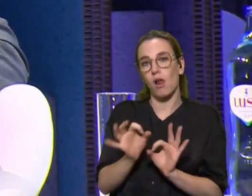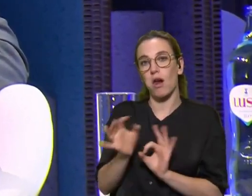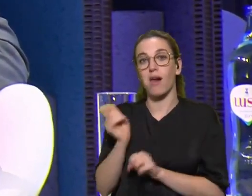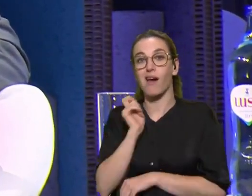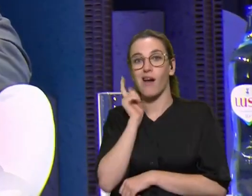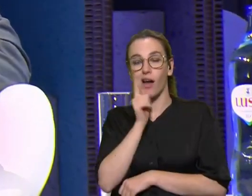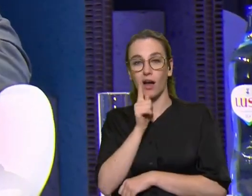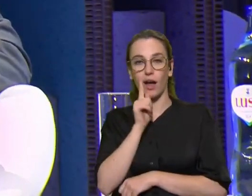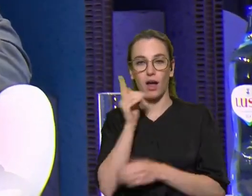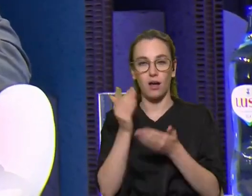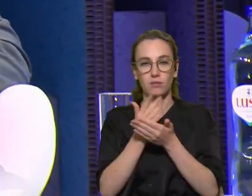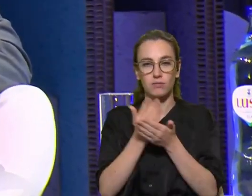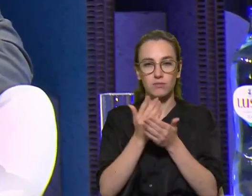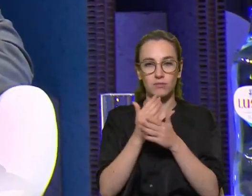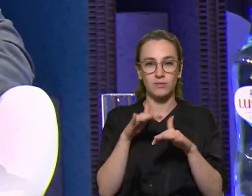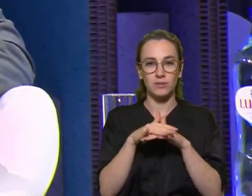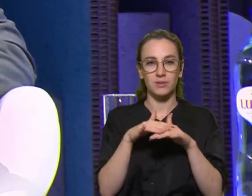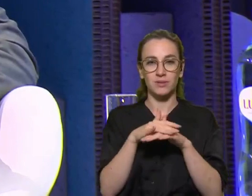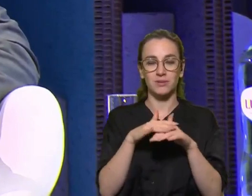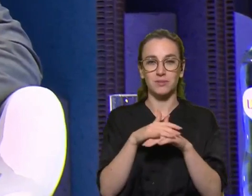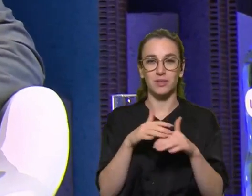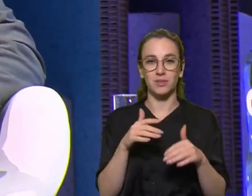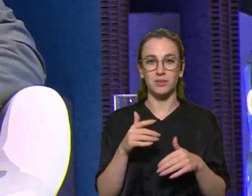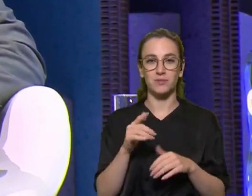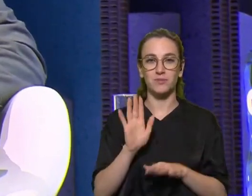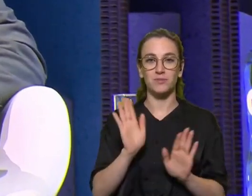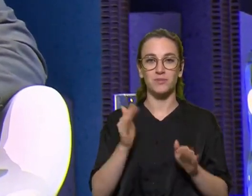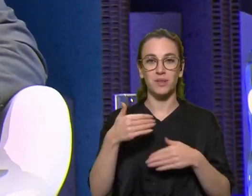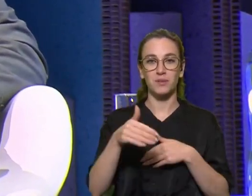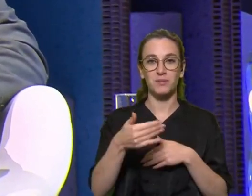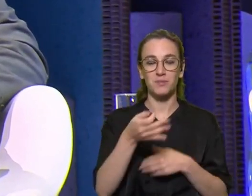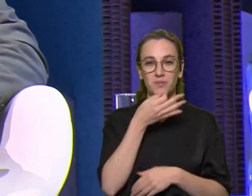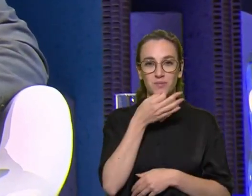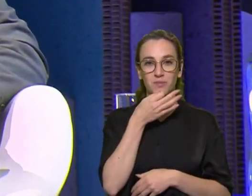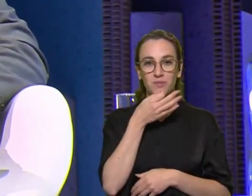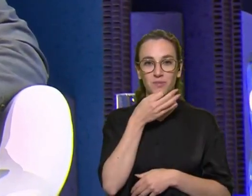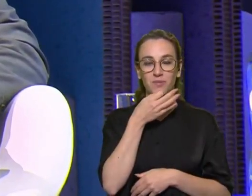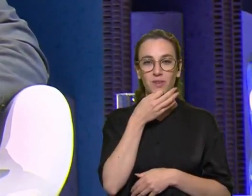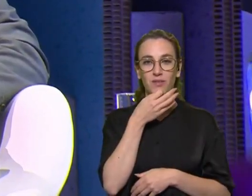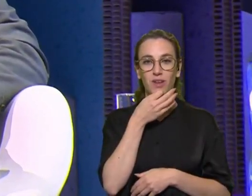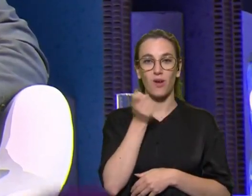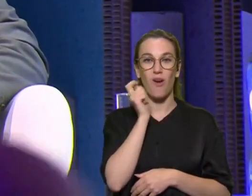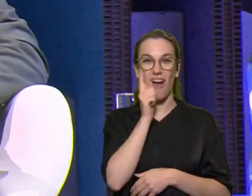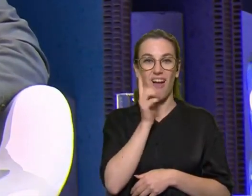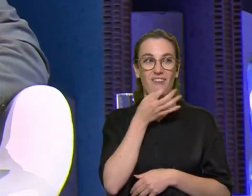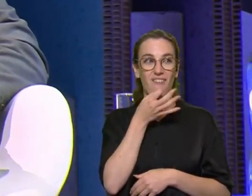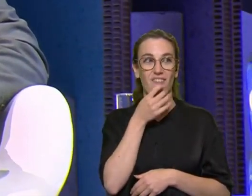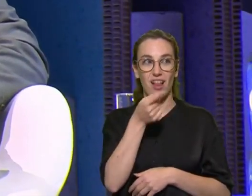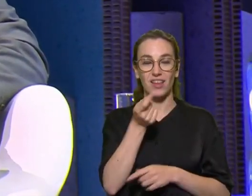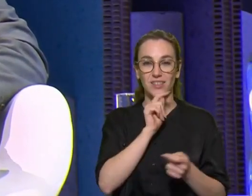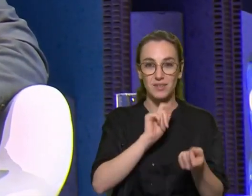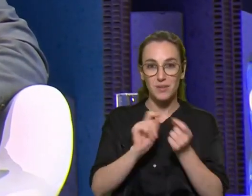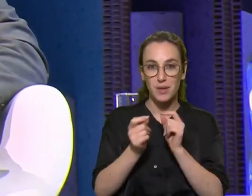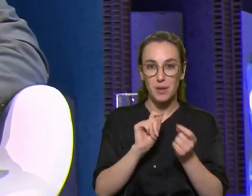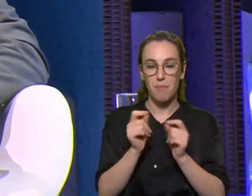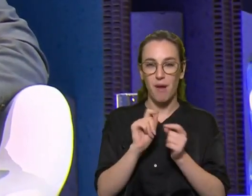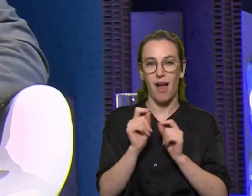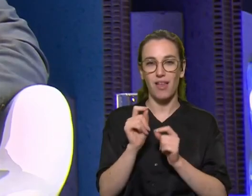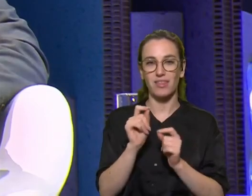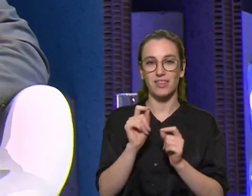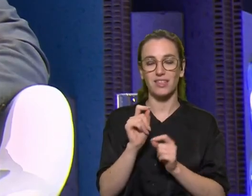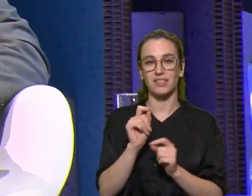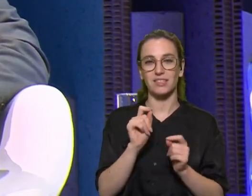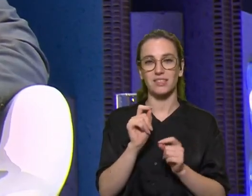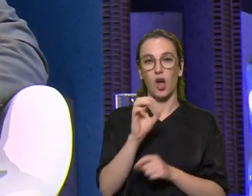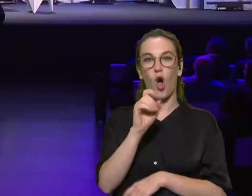put into practice the suggestions. And so we're going to go with Aline Olivares,